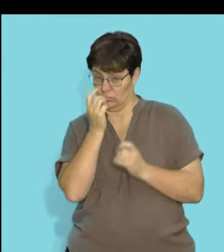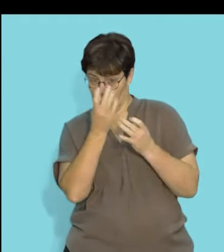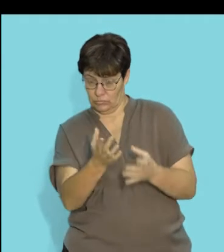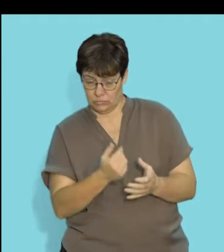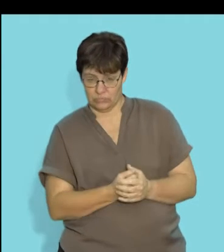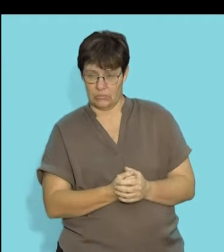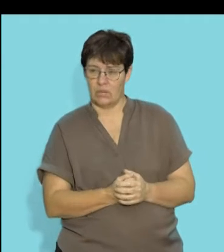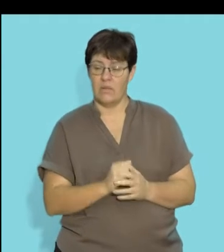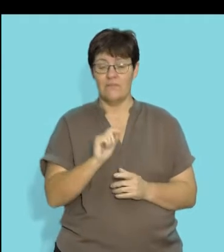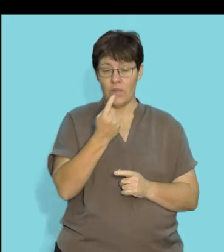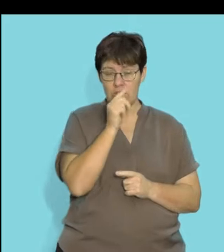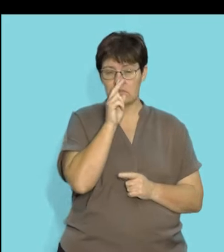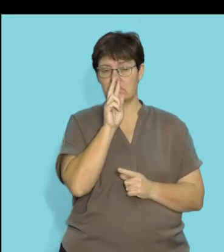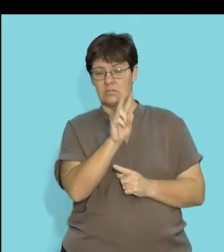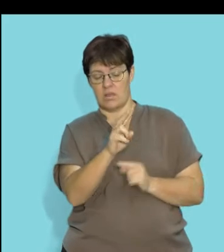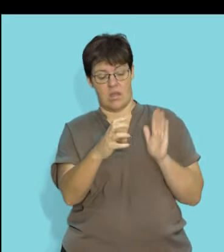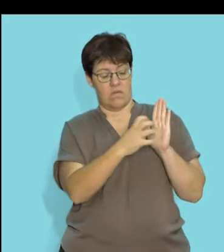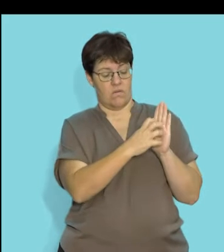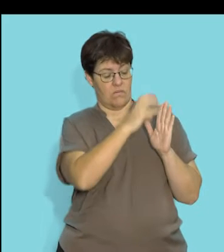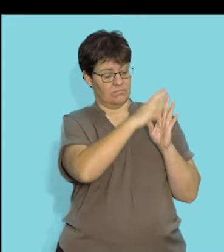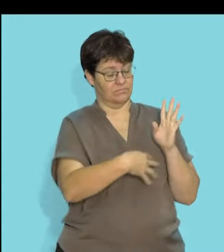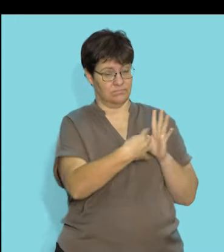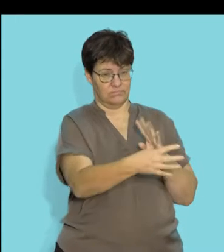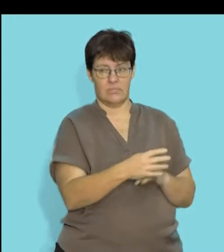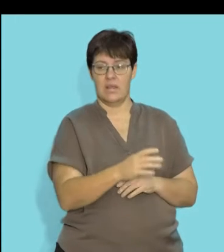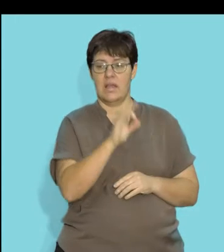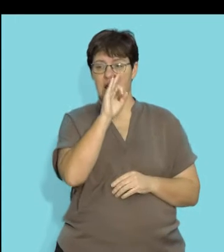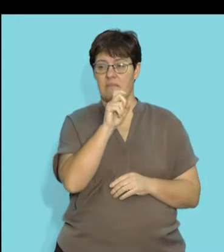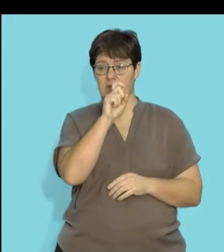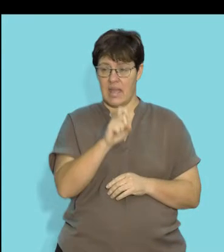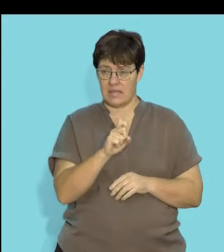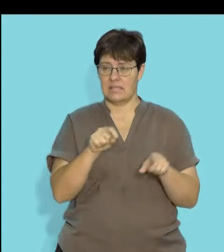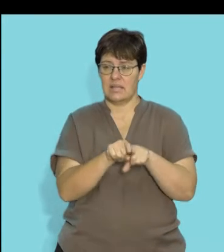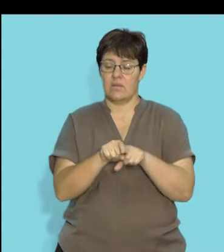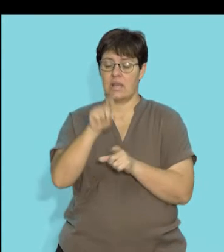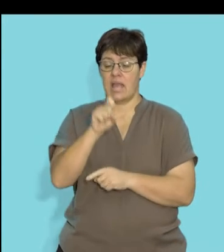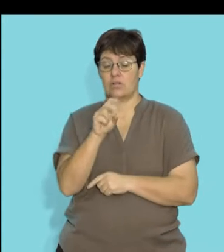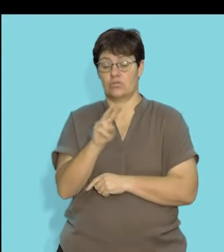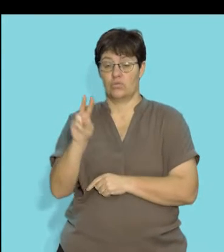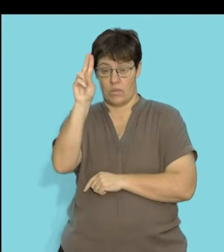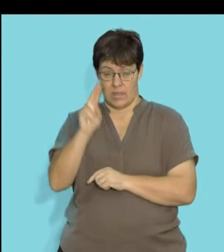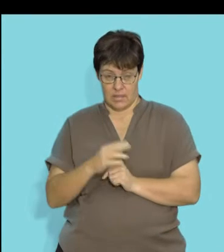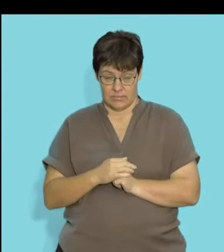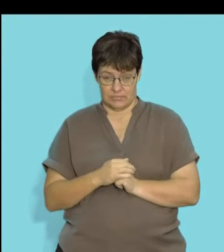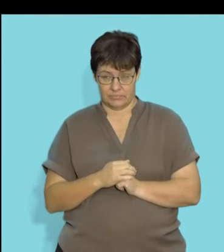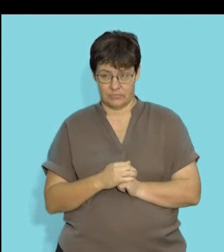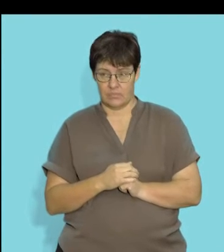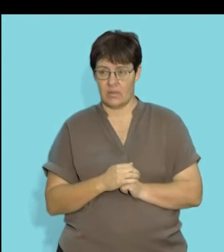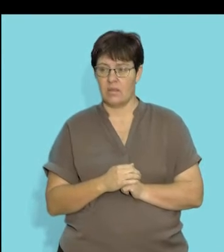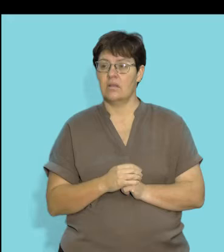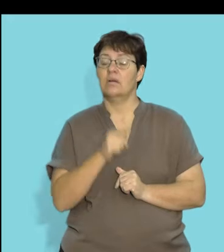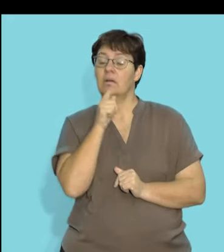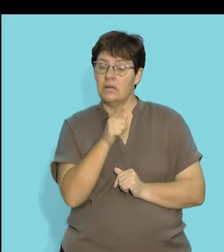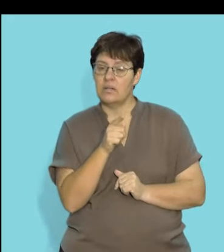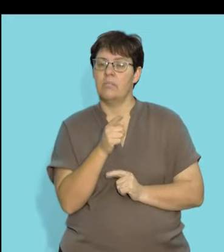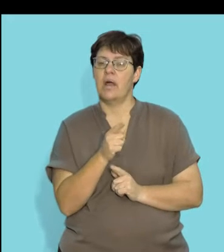now. Firstly, I want you to consider the graph of f of x is equals to x squared. Remember,